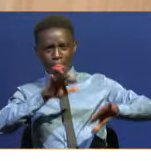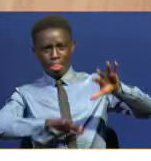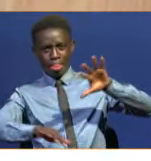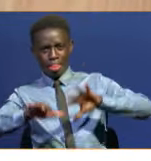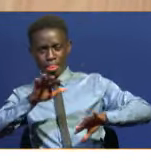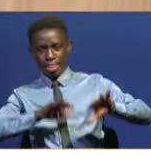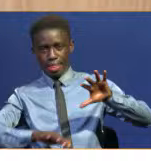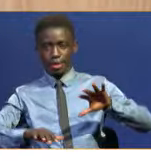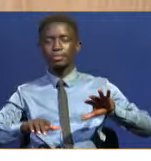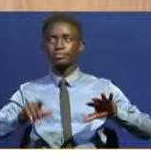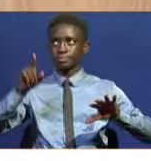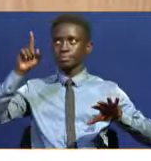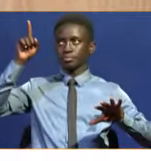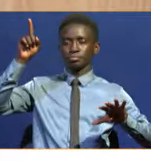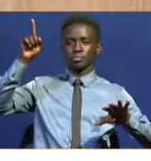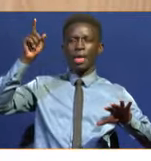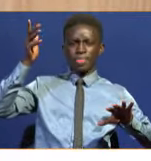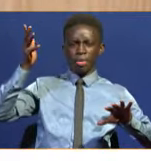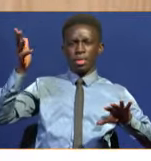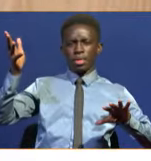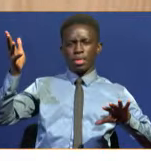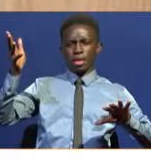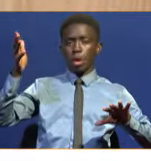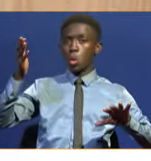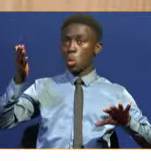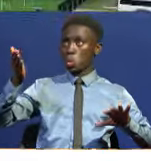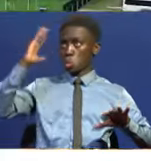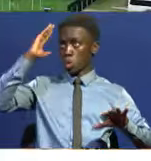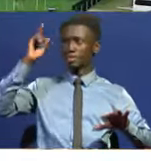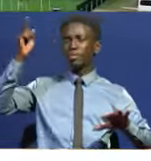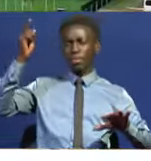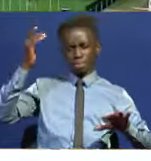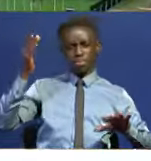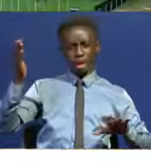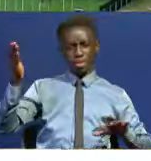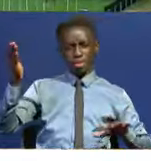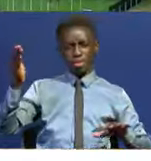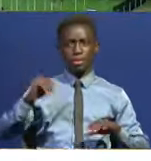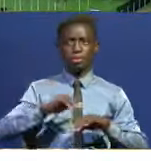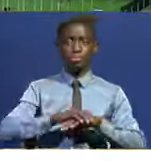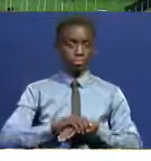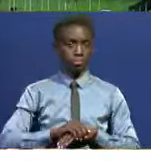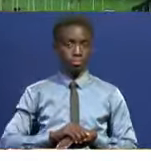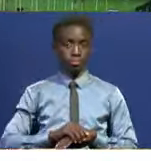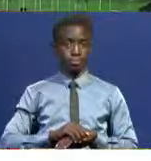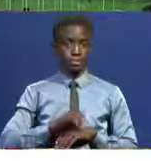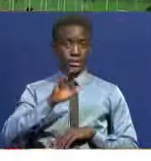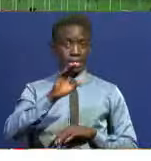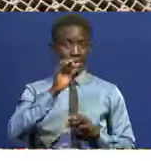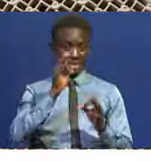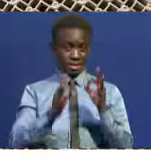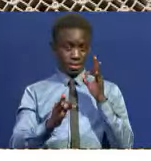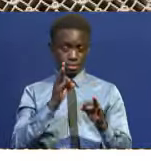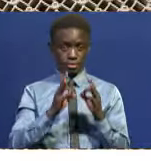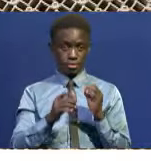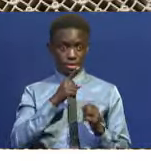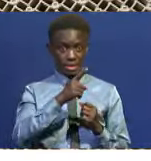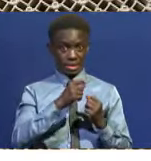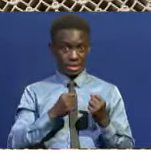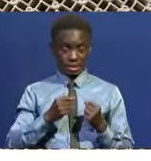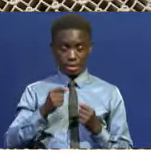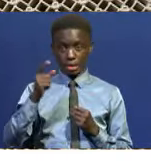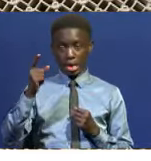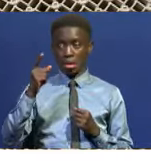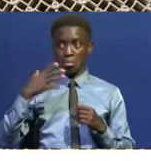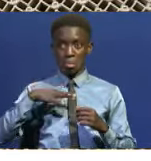nowhere. That God is still present. If the motion is supported by at least 233